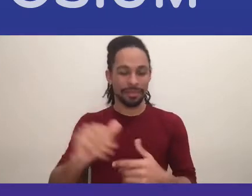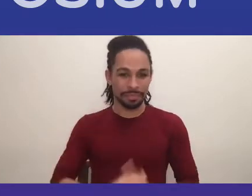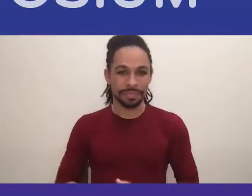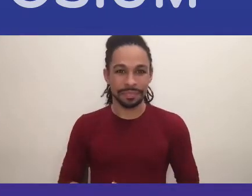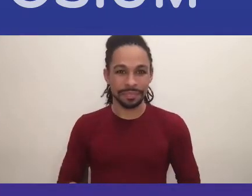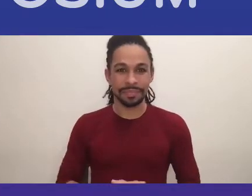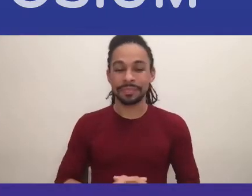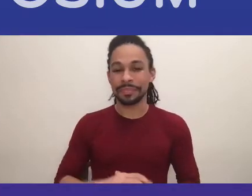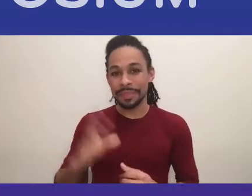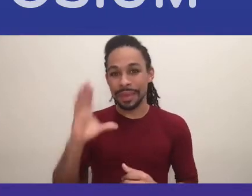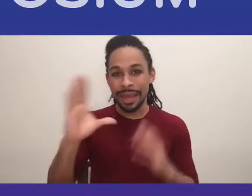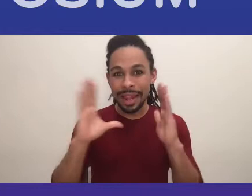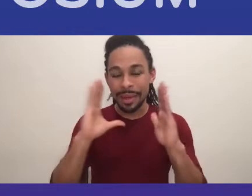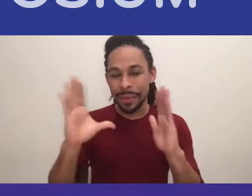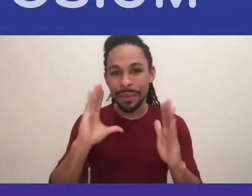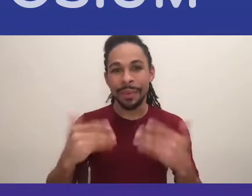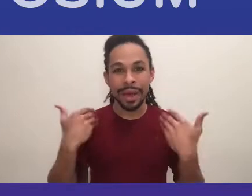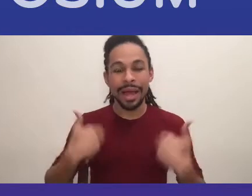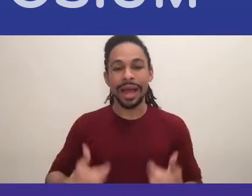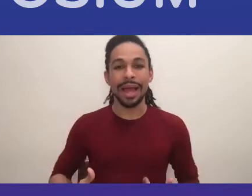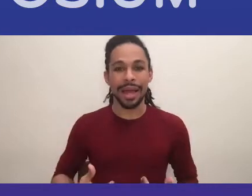Hi,